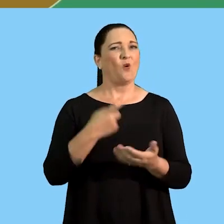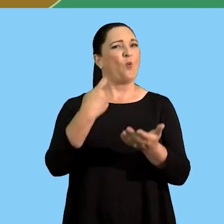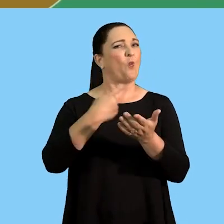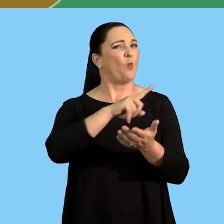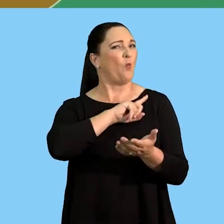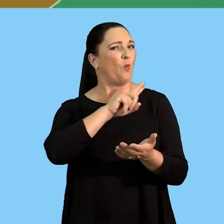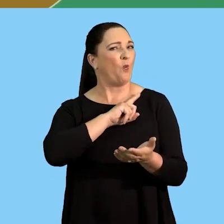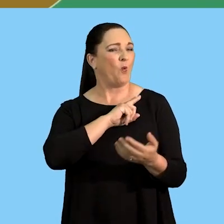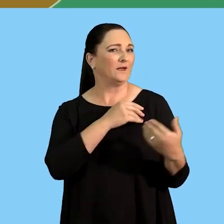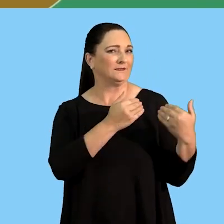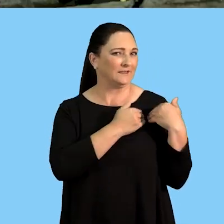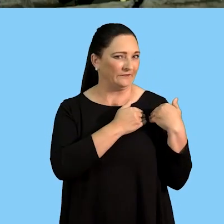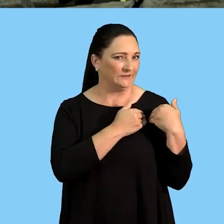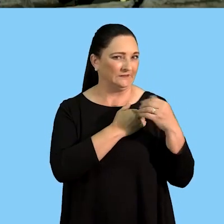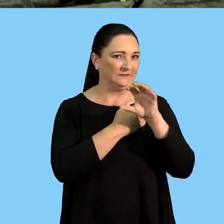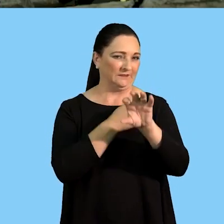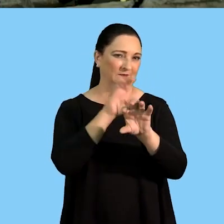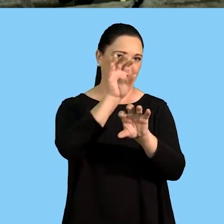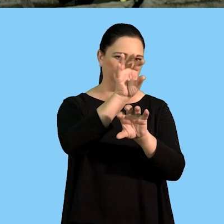safety management.